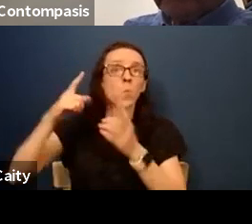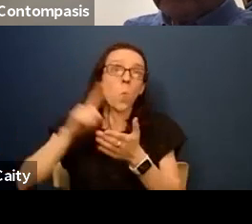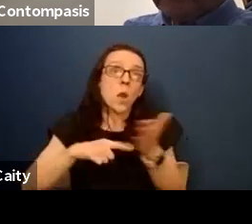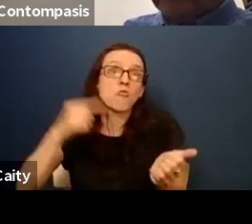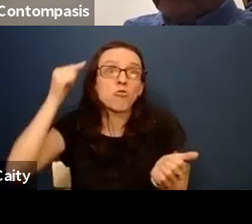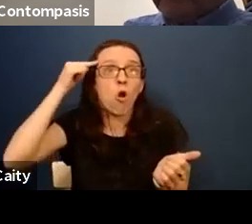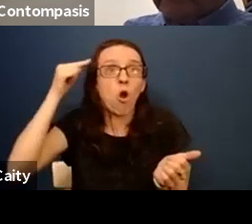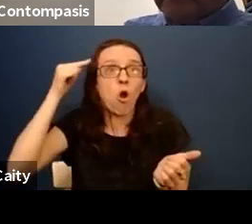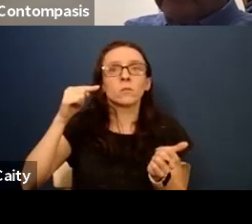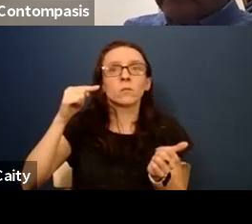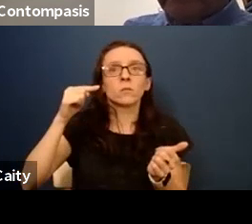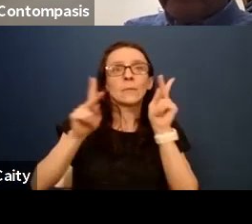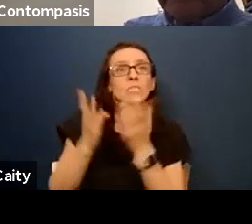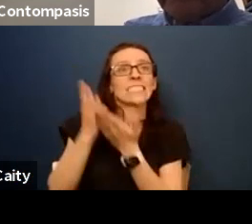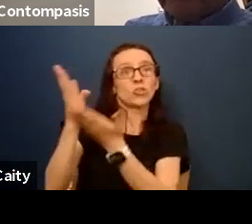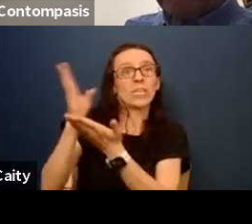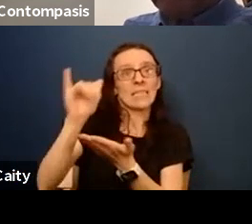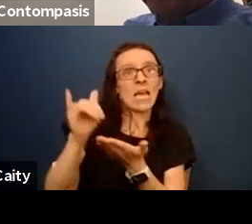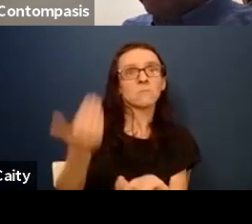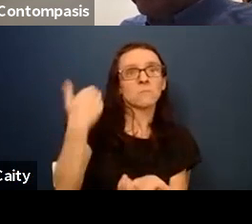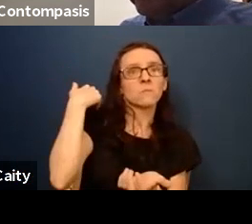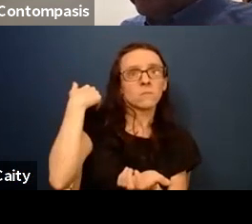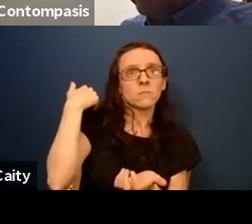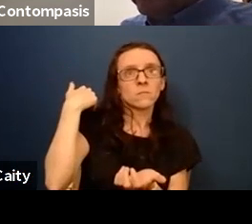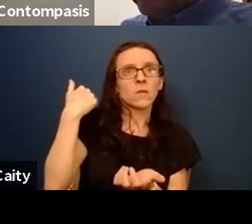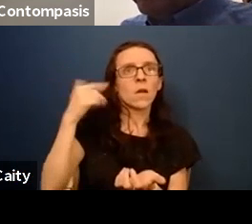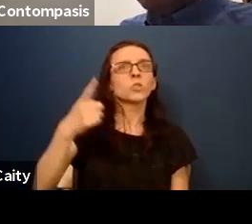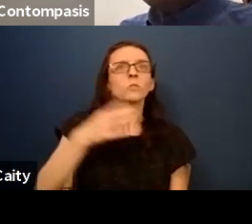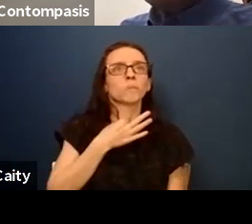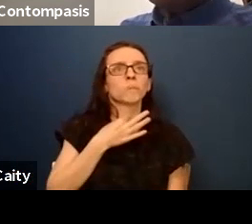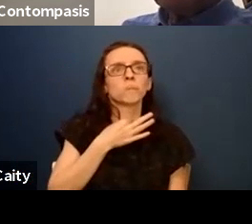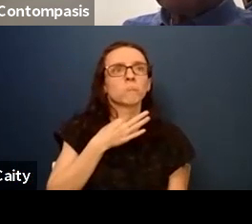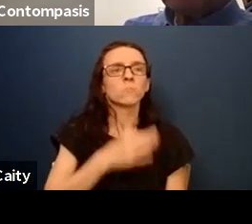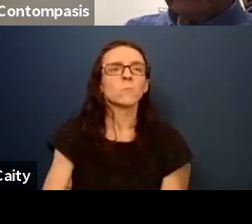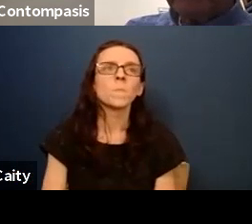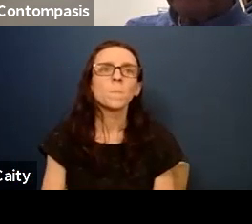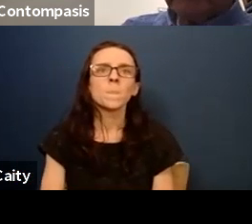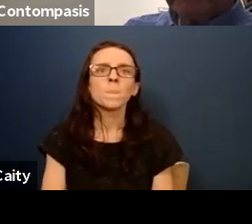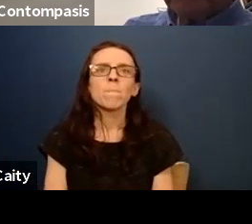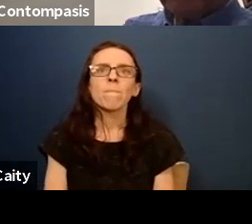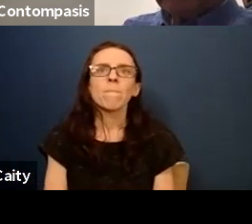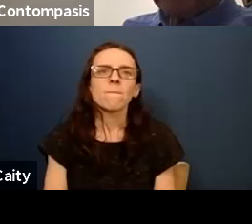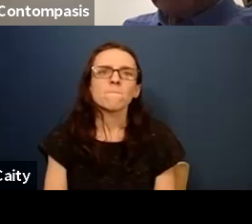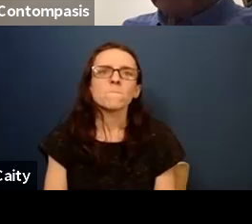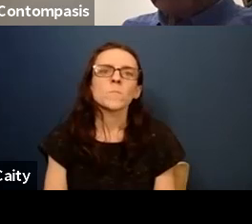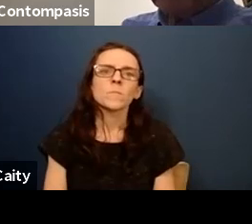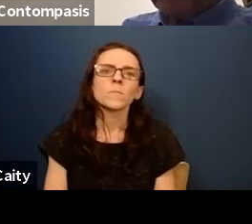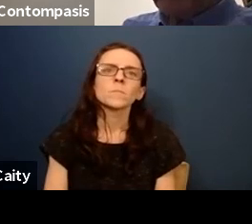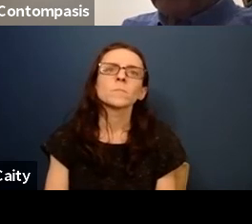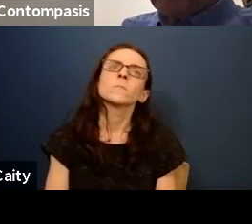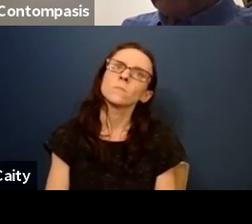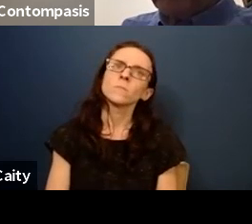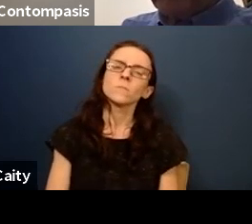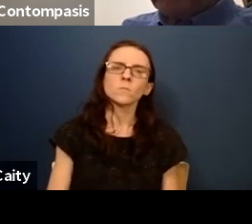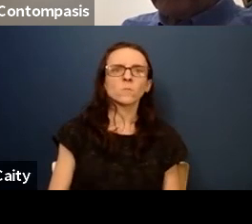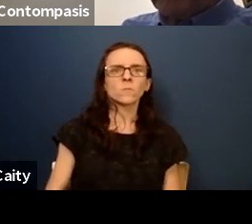was suggesting that days back, and I'd love to hear more about that. Okay. More clarification from that, from